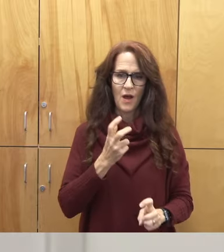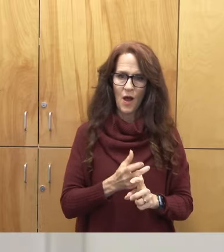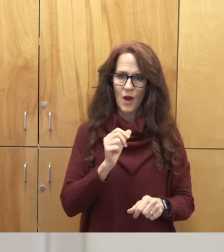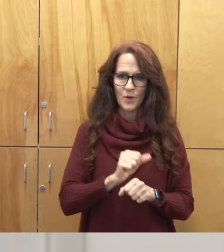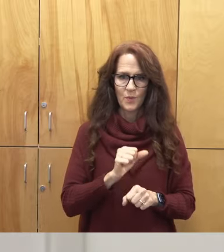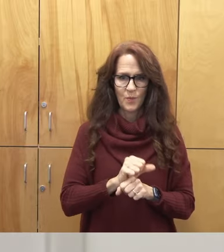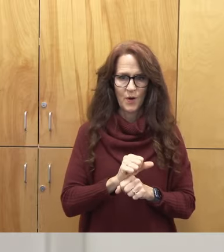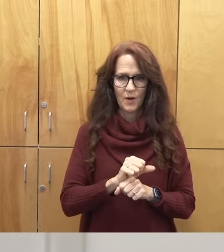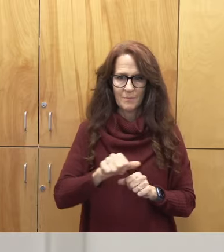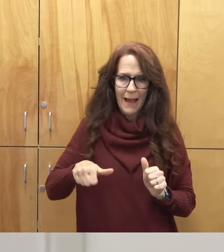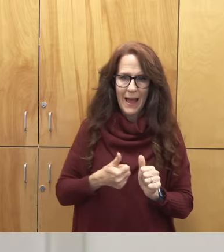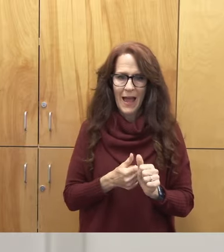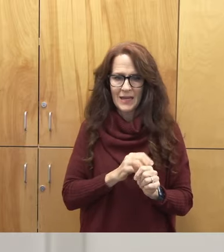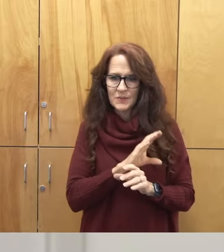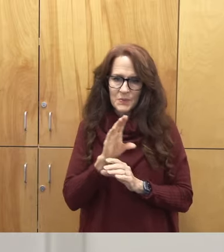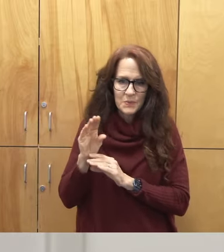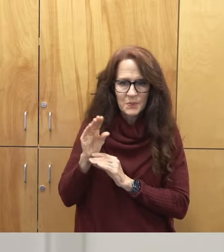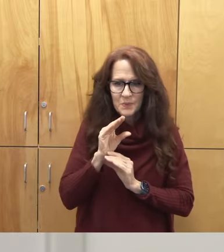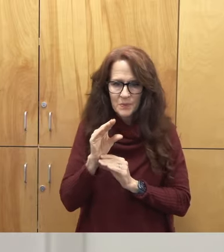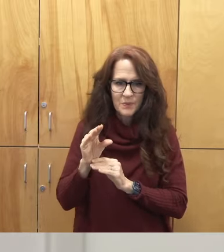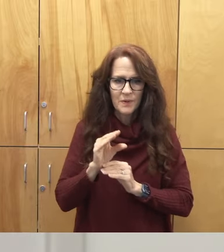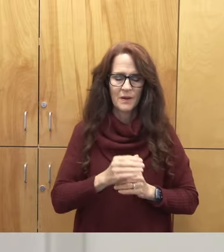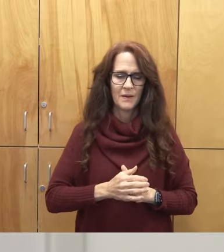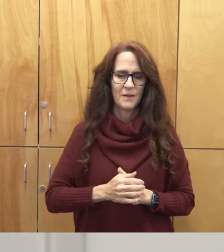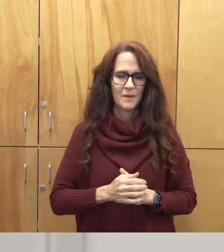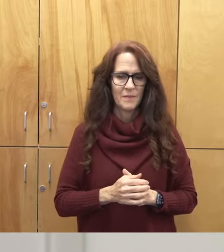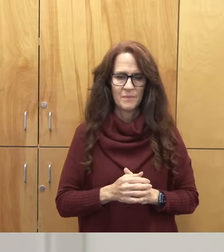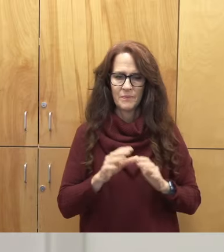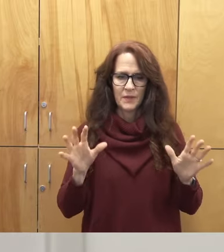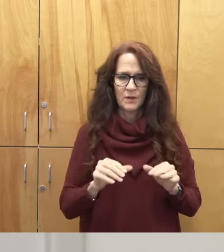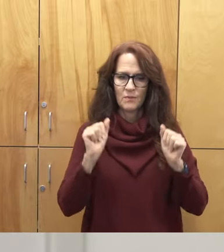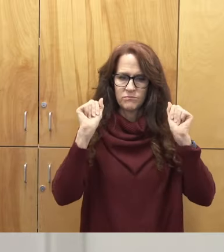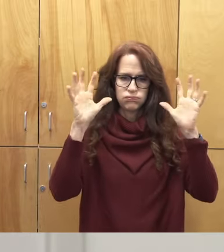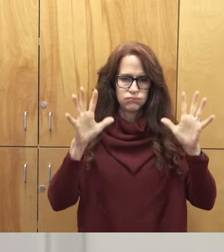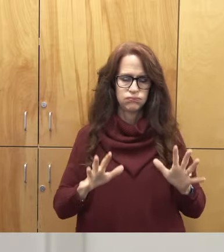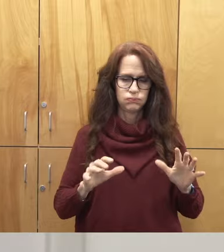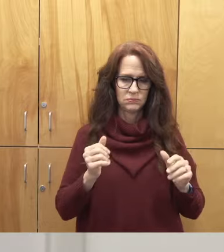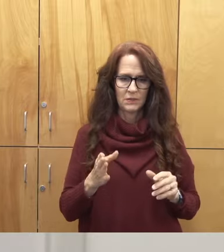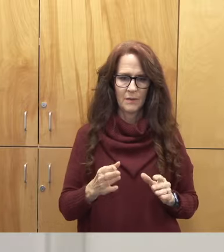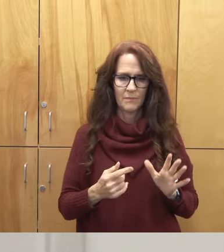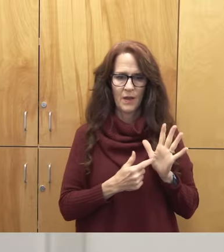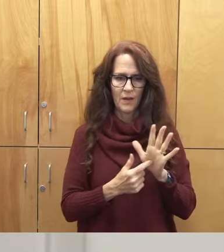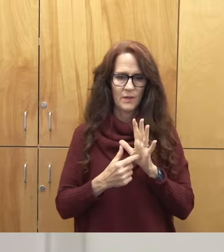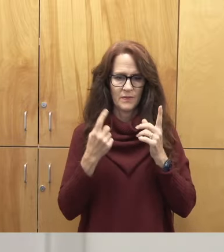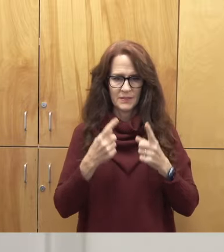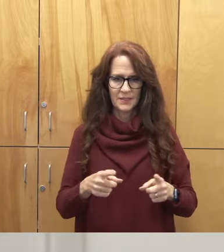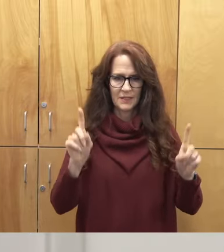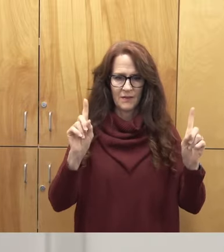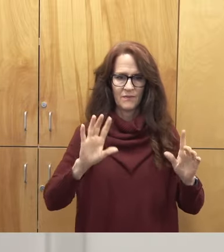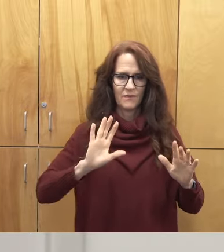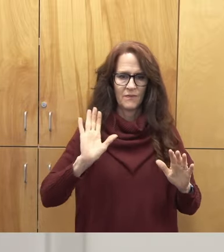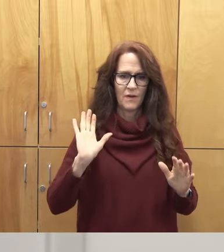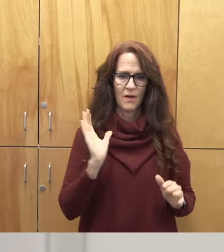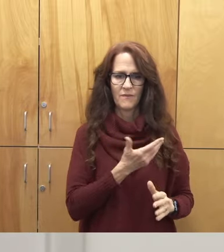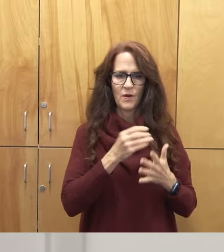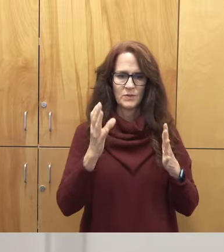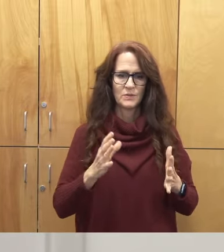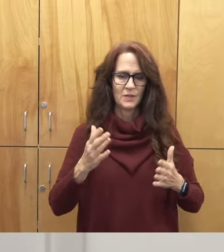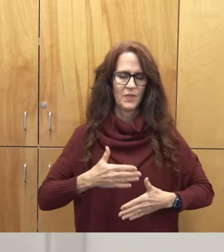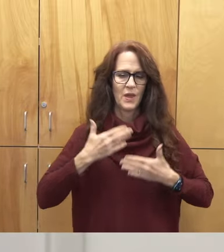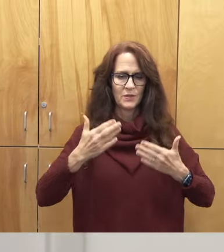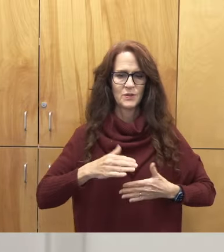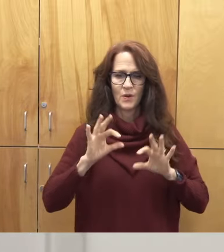team behind the scenes who just did a fabulous job highlighting the successes of our students and the joy